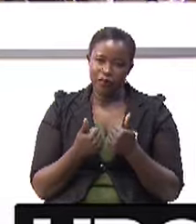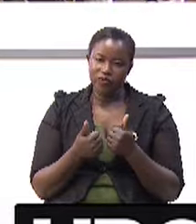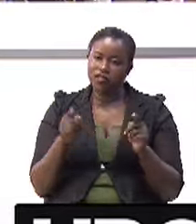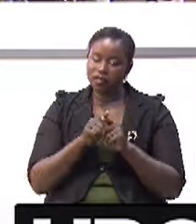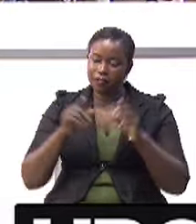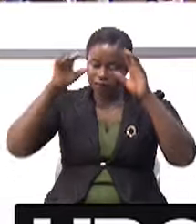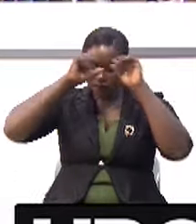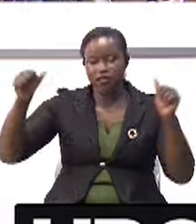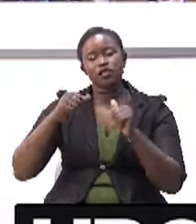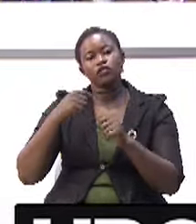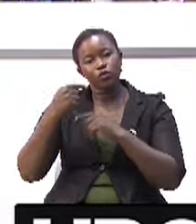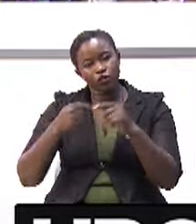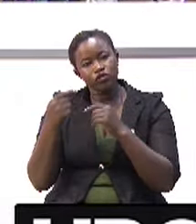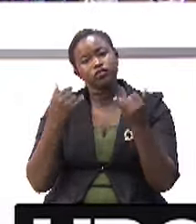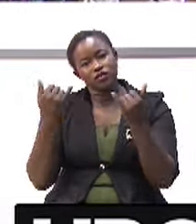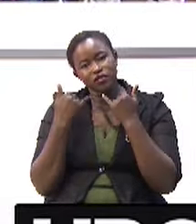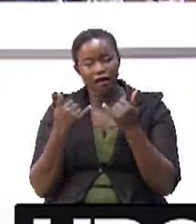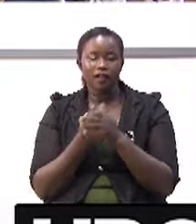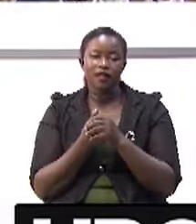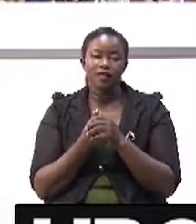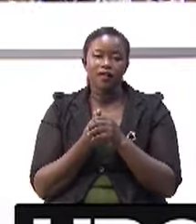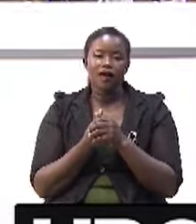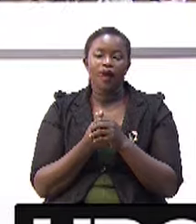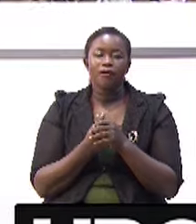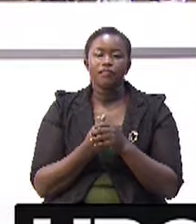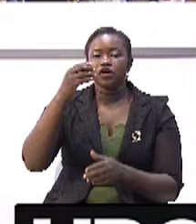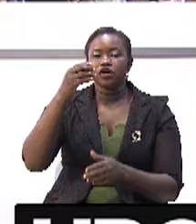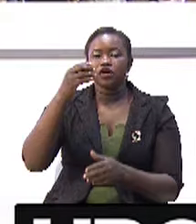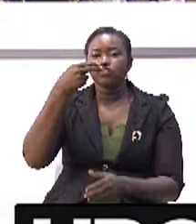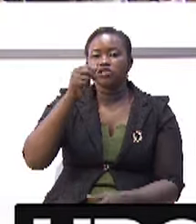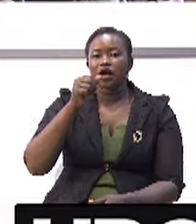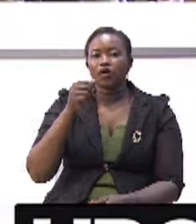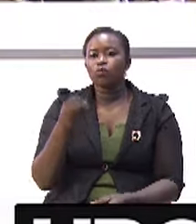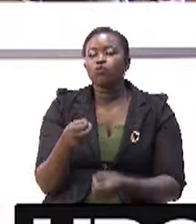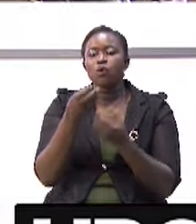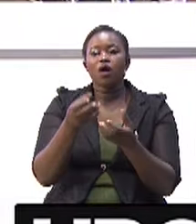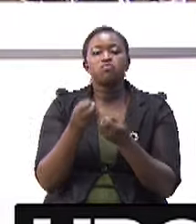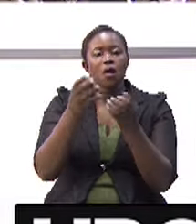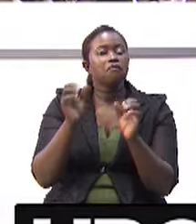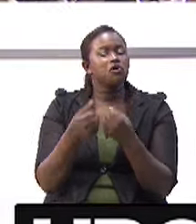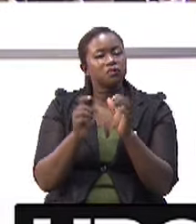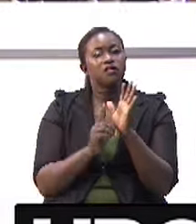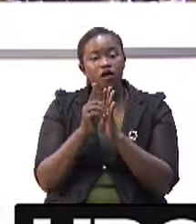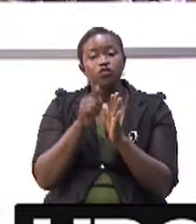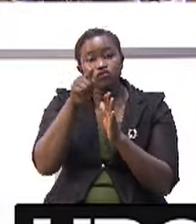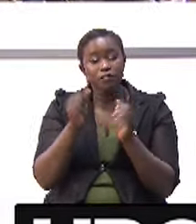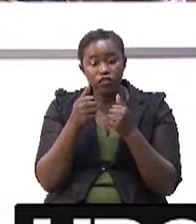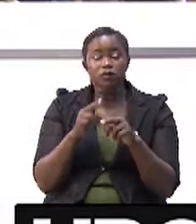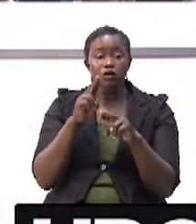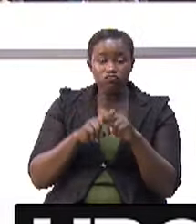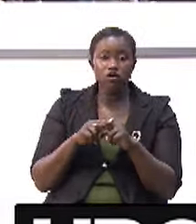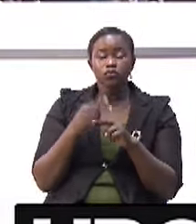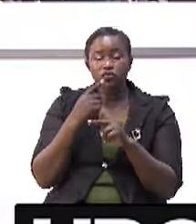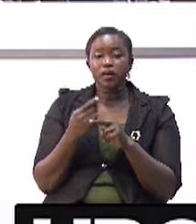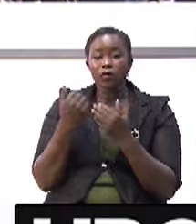president has continually told us that charity cannot develop us. You can't sit there and say, I'm waiting for so-and-so to